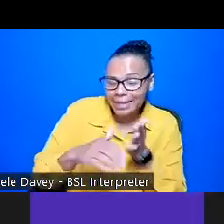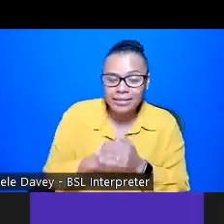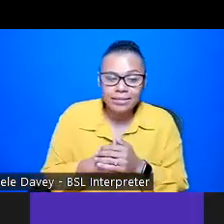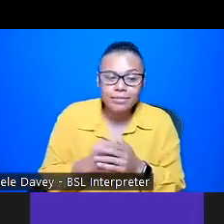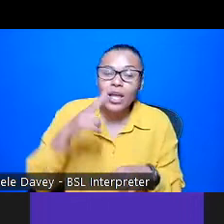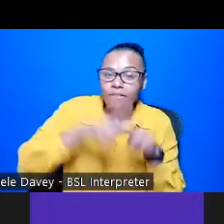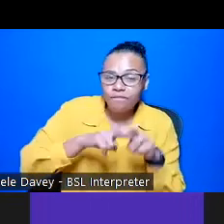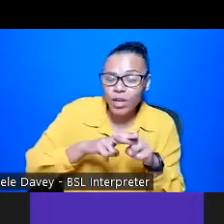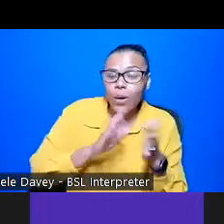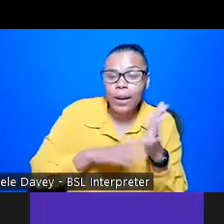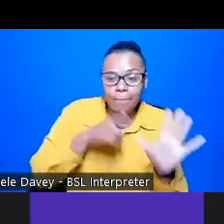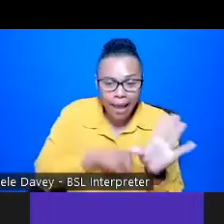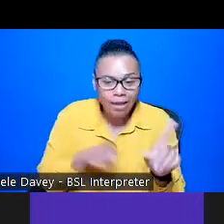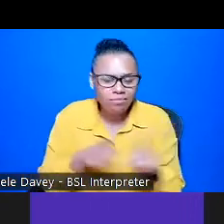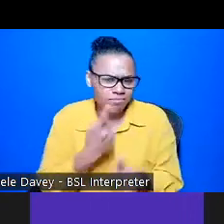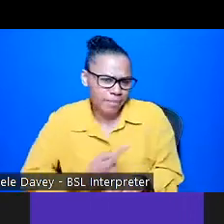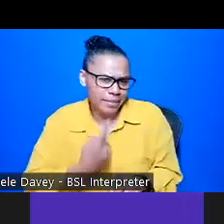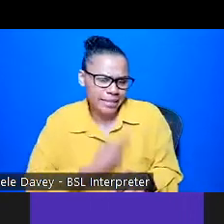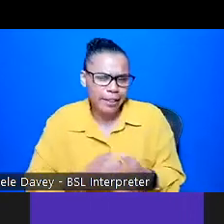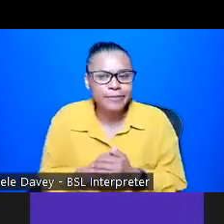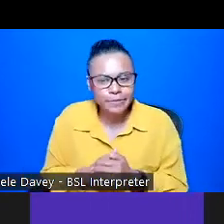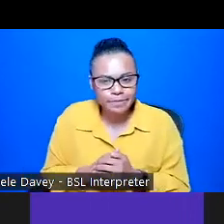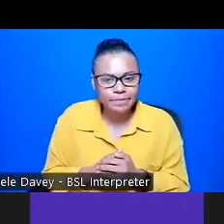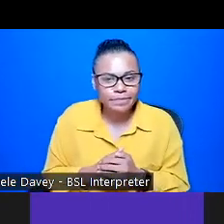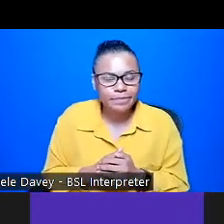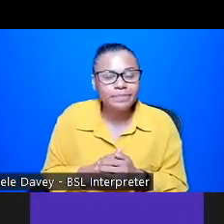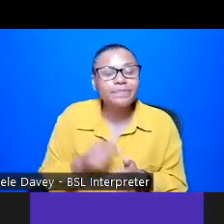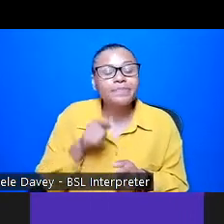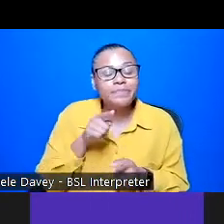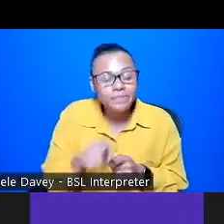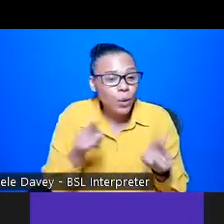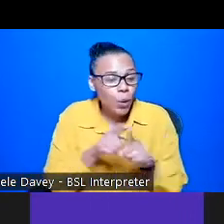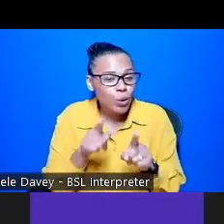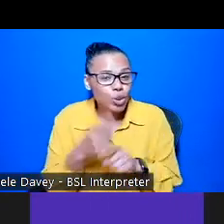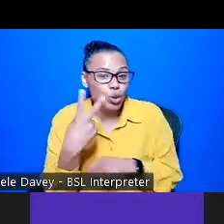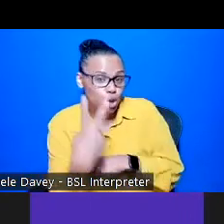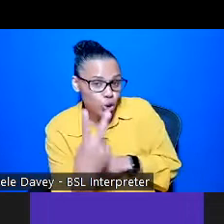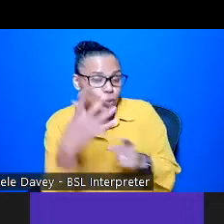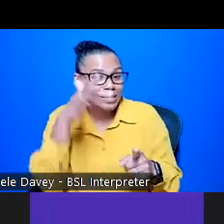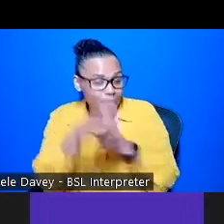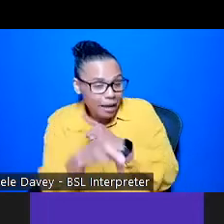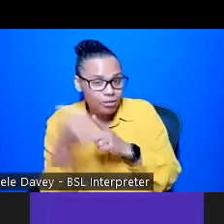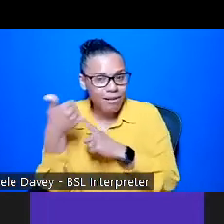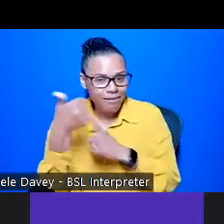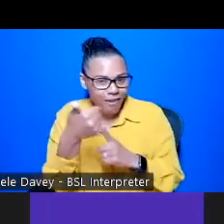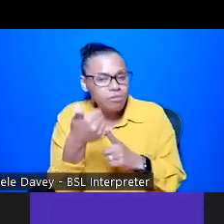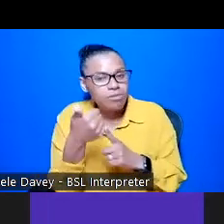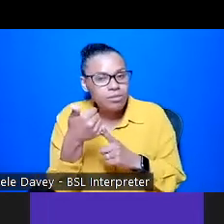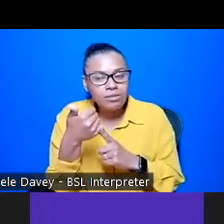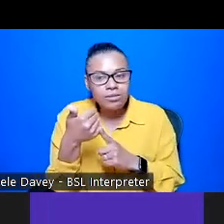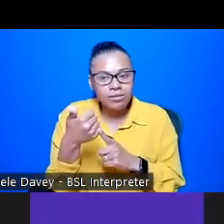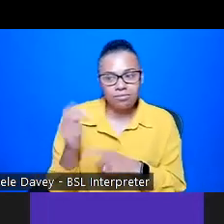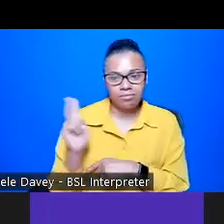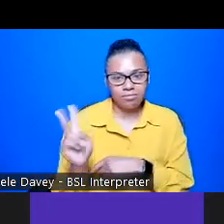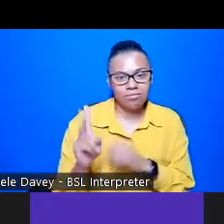Fiona May, and myself. There are also two special advisors to the panel, being